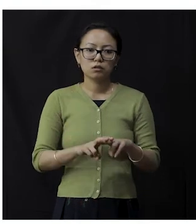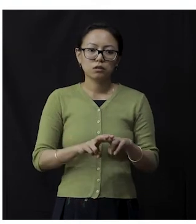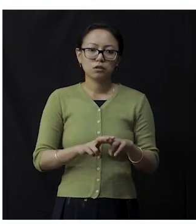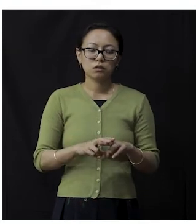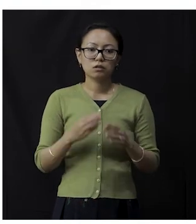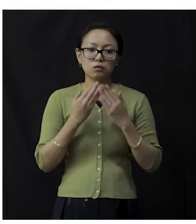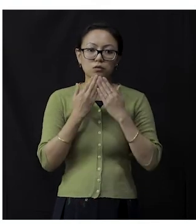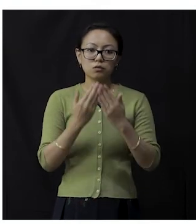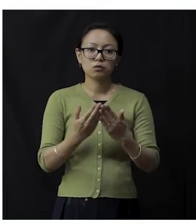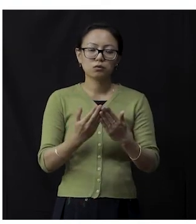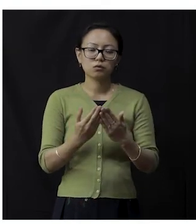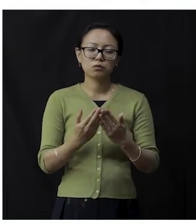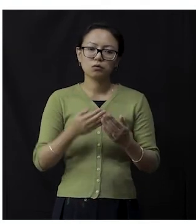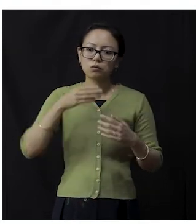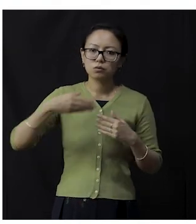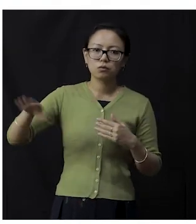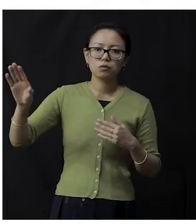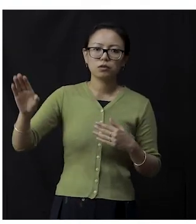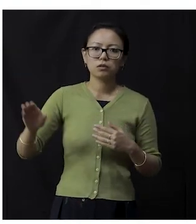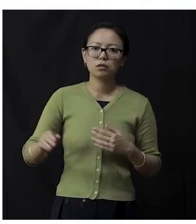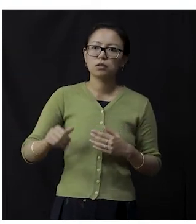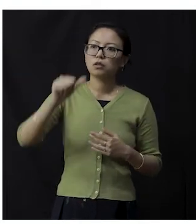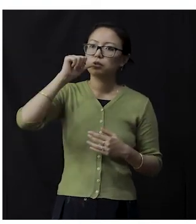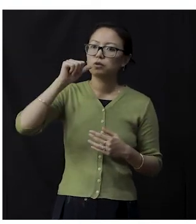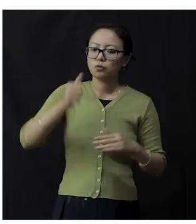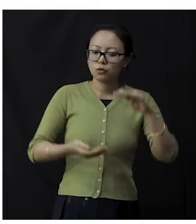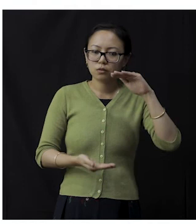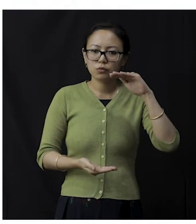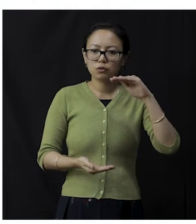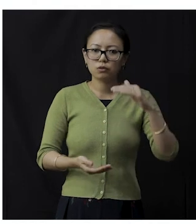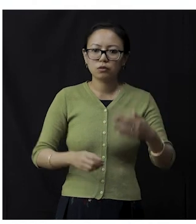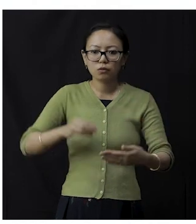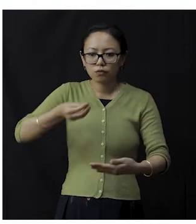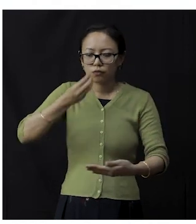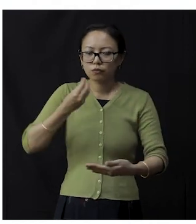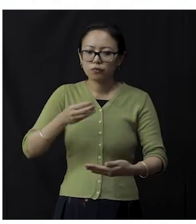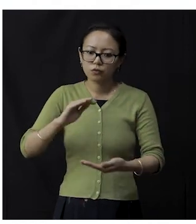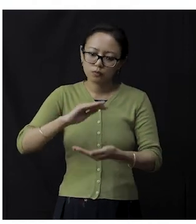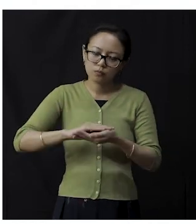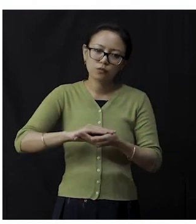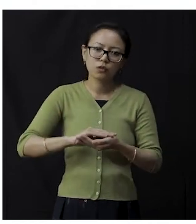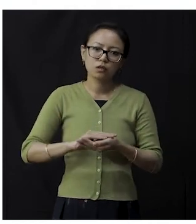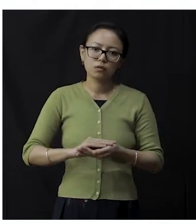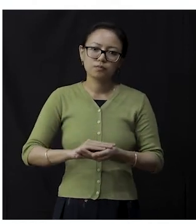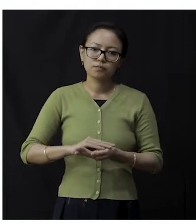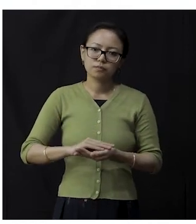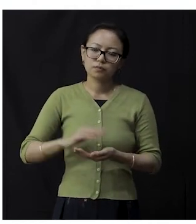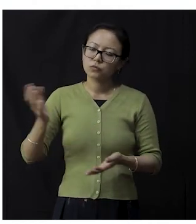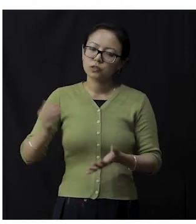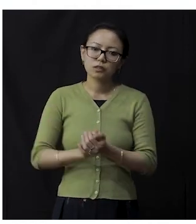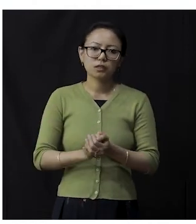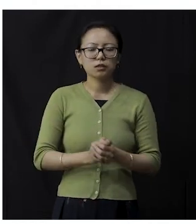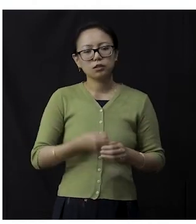most important things, your tiffin and your water bottle. You do not take care and then you come back home and mama is angry. So